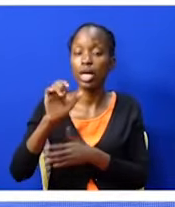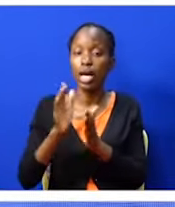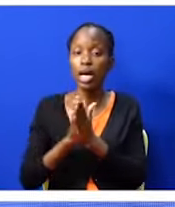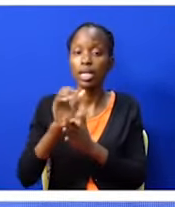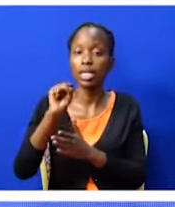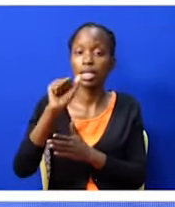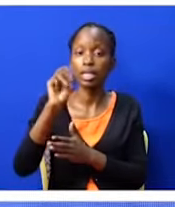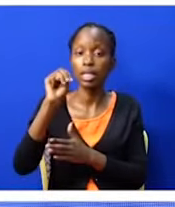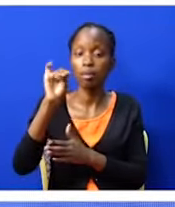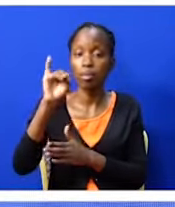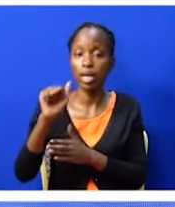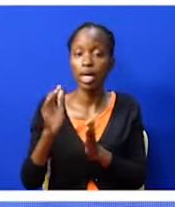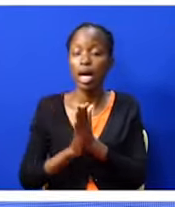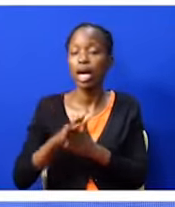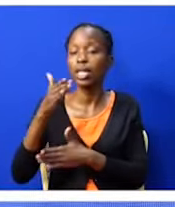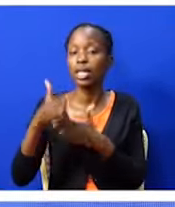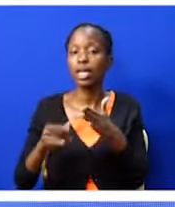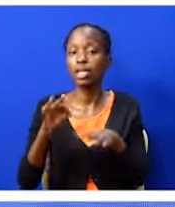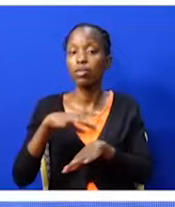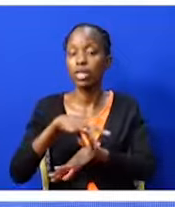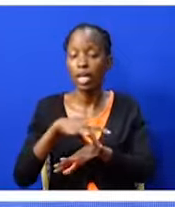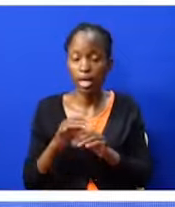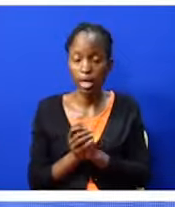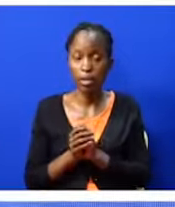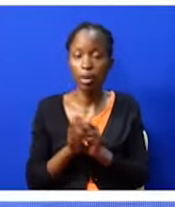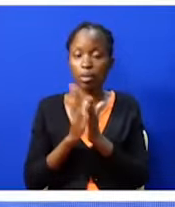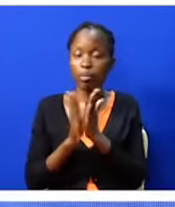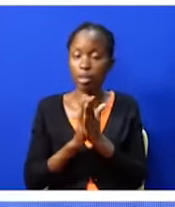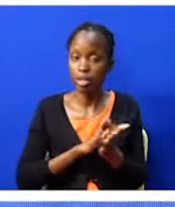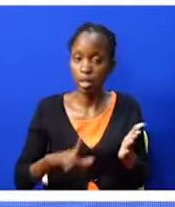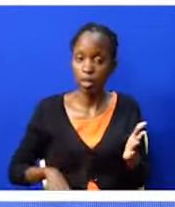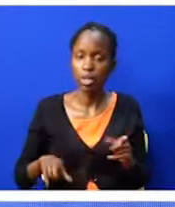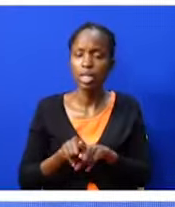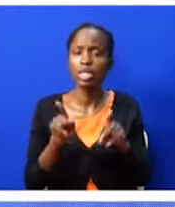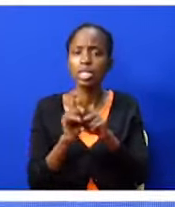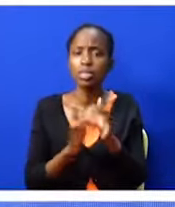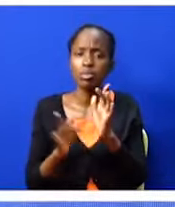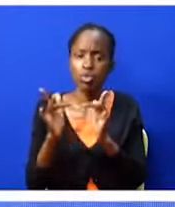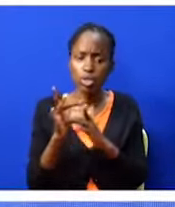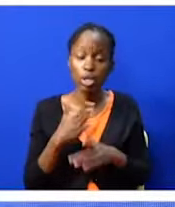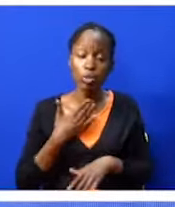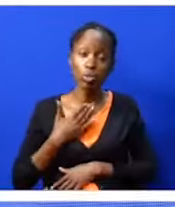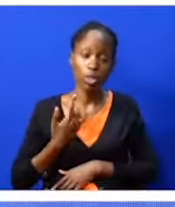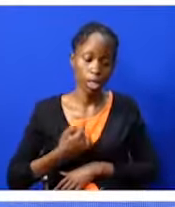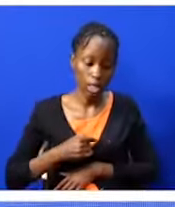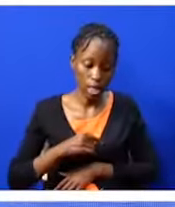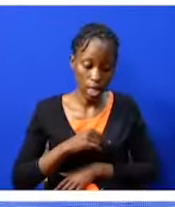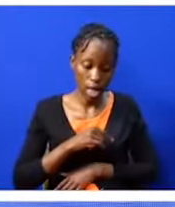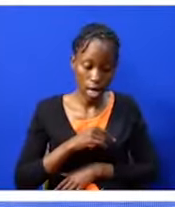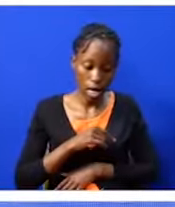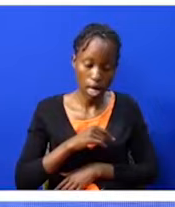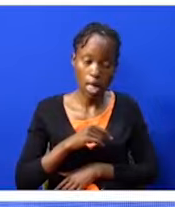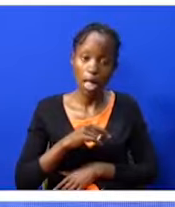Samaria and to the ends of the earth. Praise the Lord. Jesus wanted us, he wanted